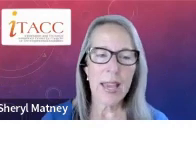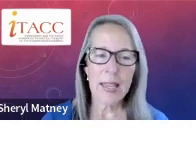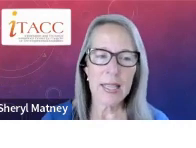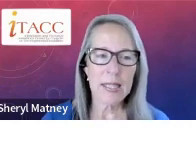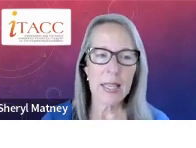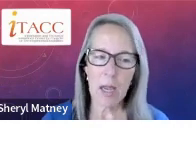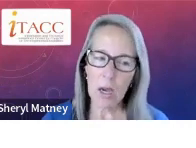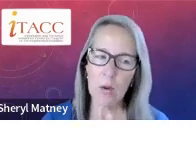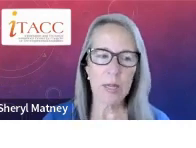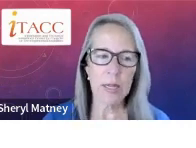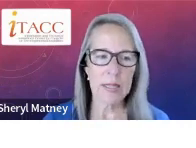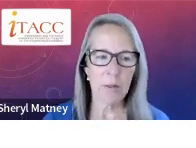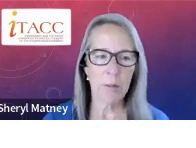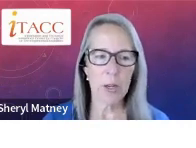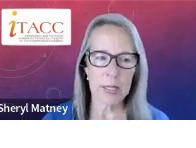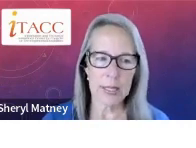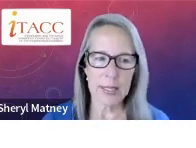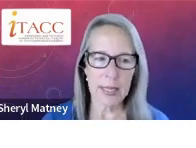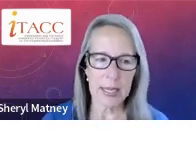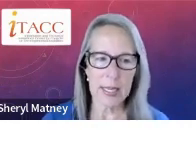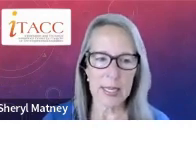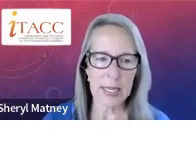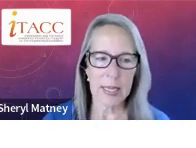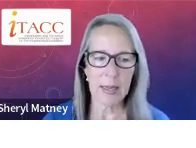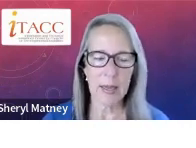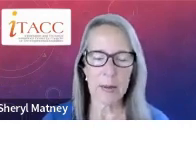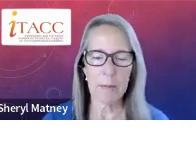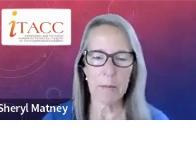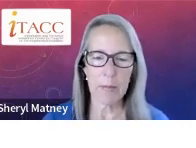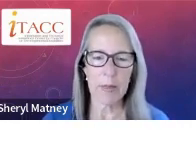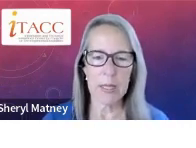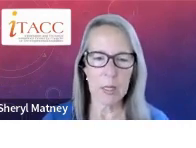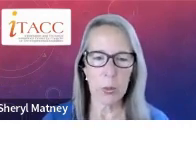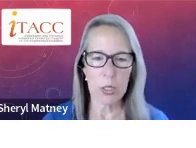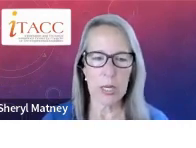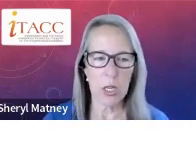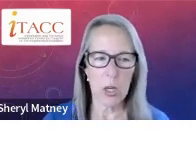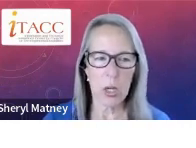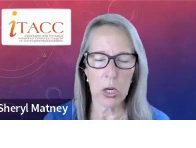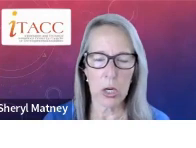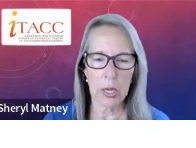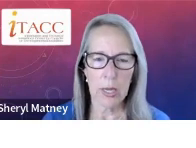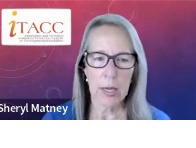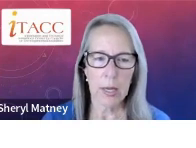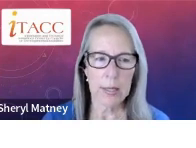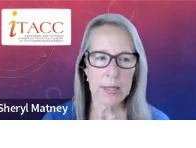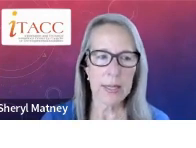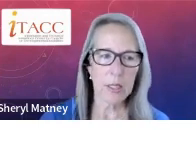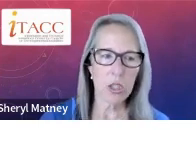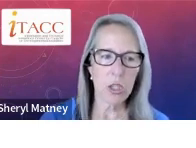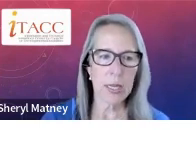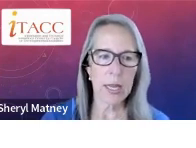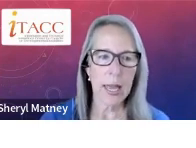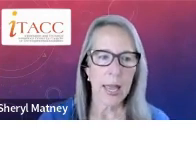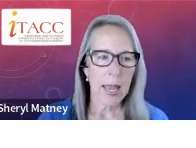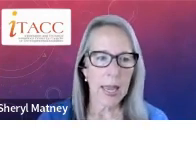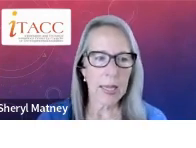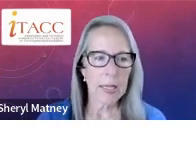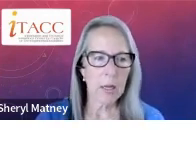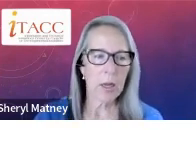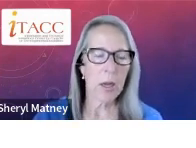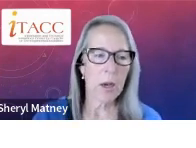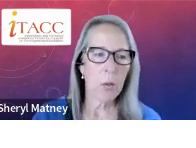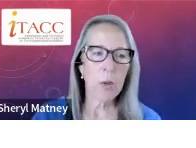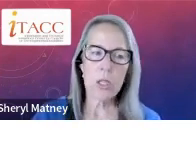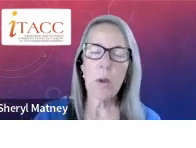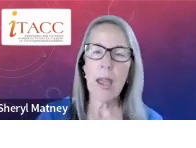So that is the only difference in this particular section.